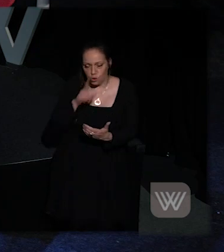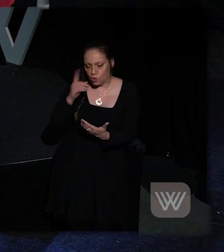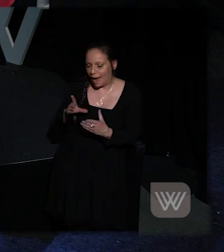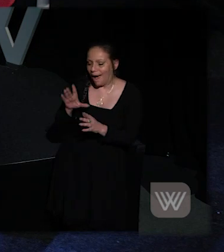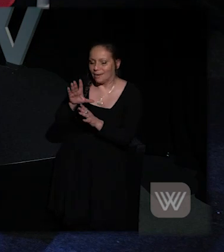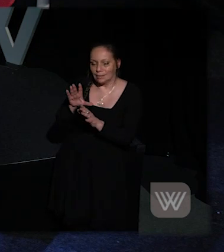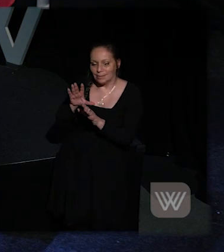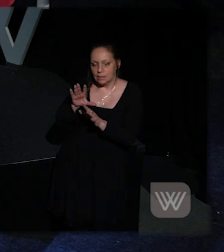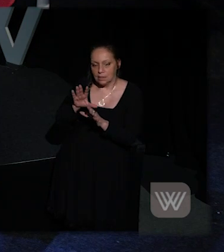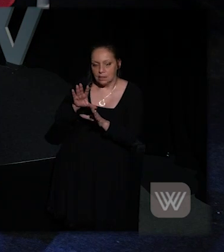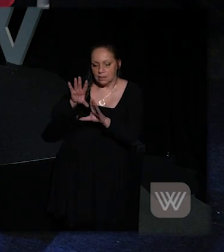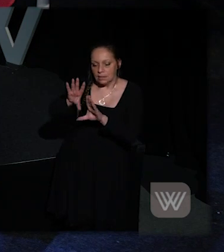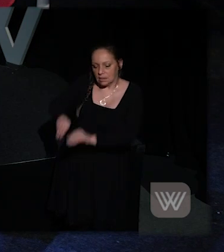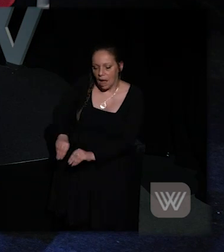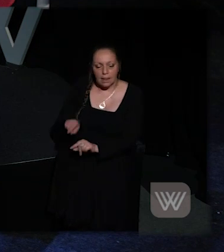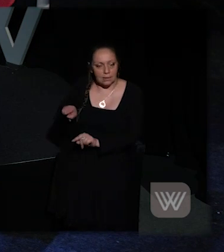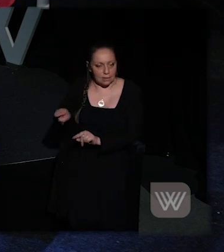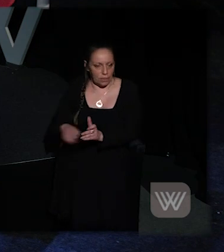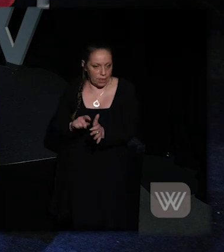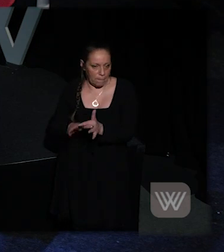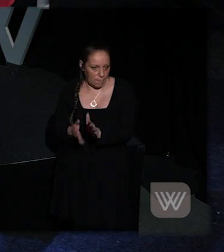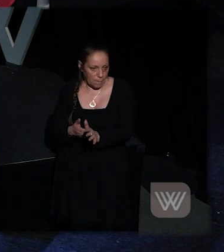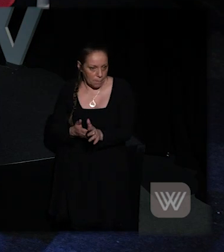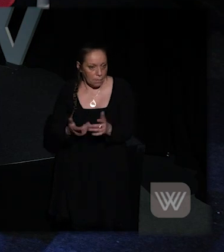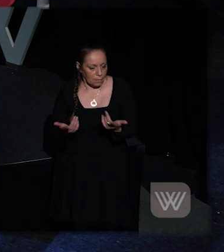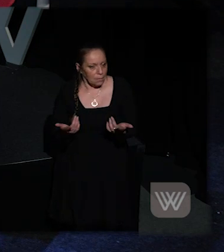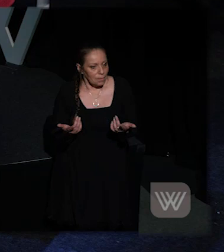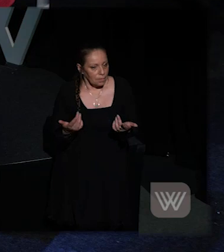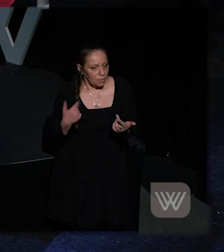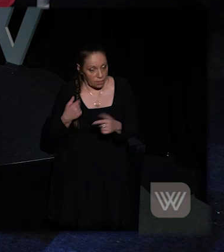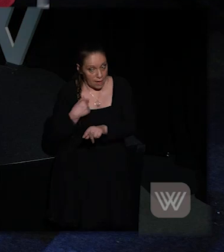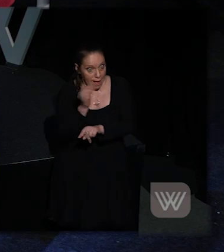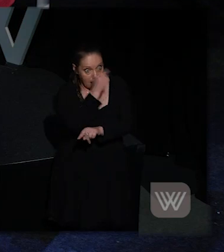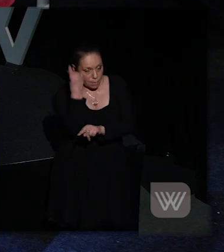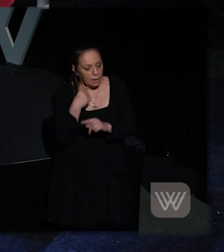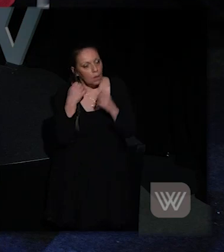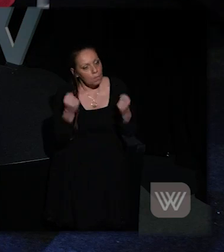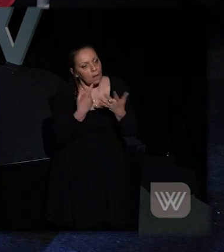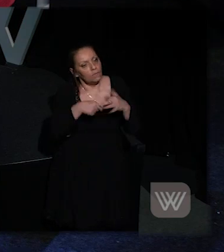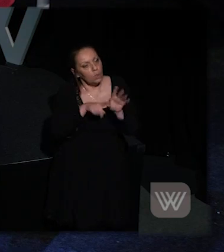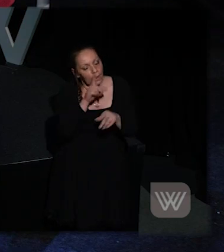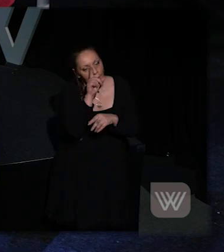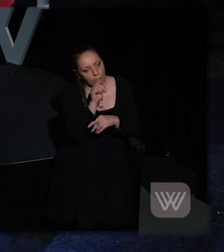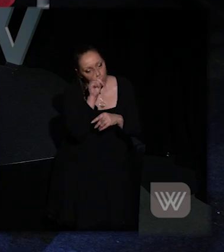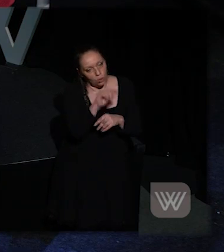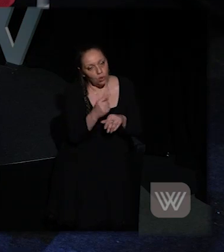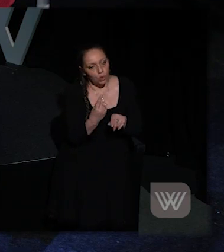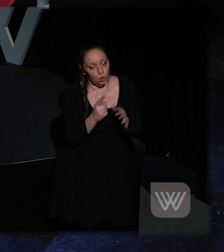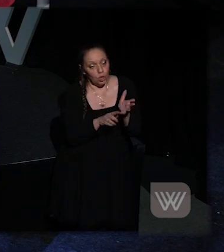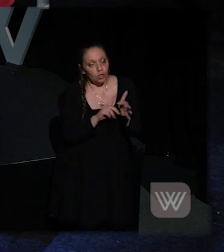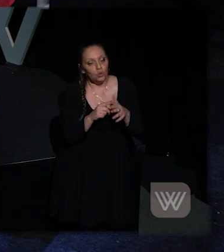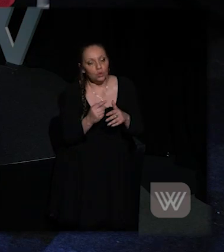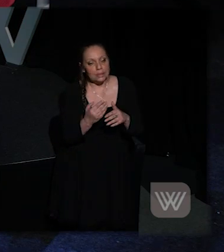my worry about that advice, because that's what the trolls are aiming for. So there are really powerful ways that you can use speech